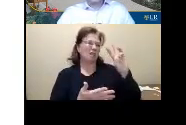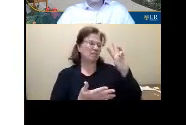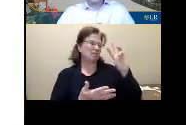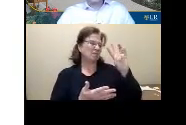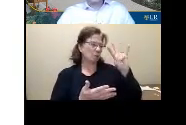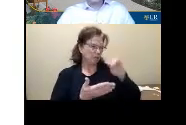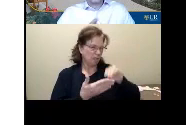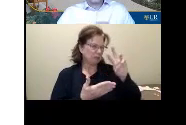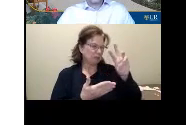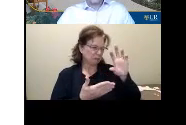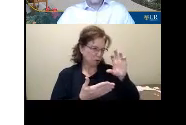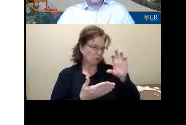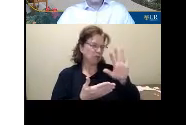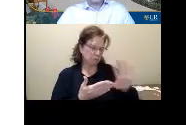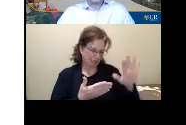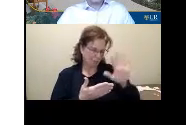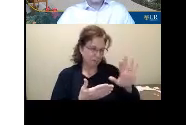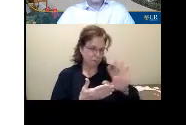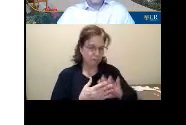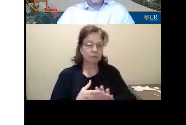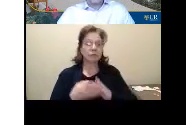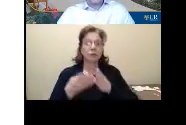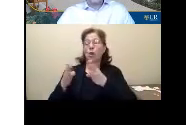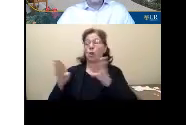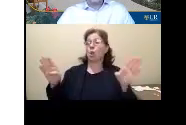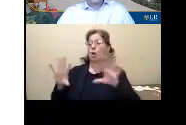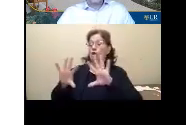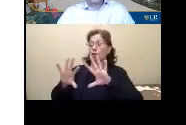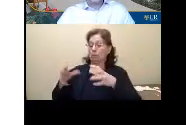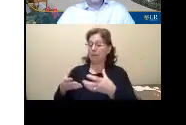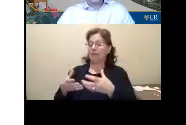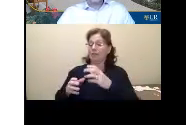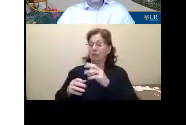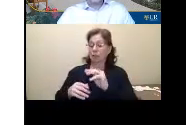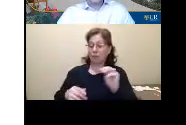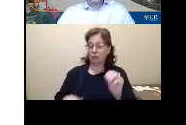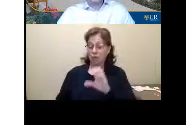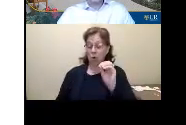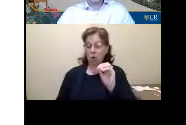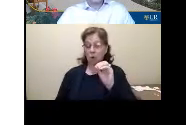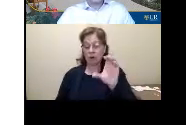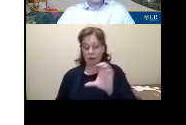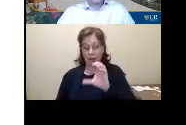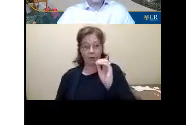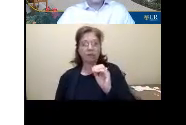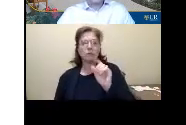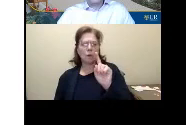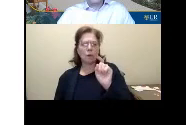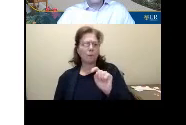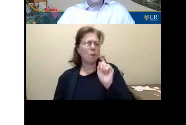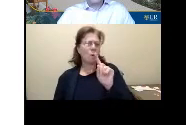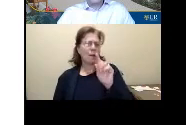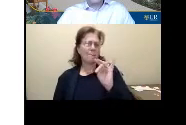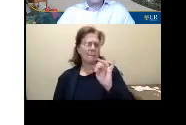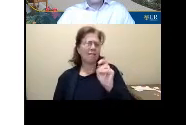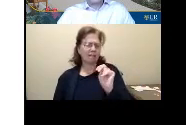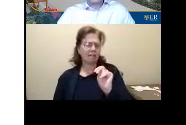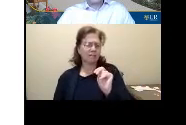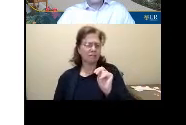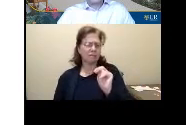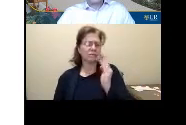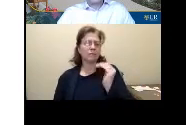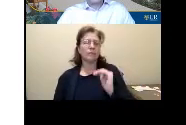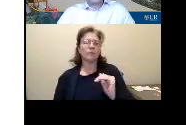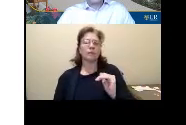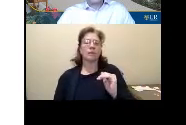you look at our greater Rochester area, the population we serve is about 1.1 million patients, including our adjacent 5 counties. And we have about a 50%